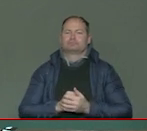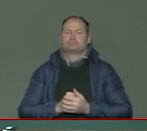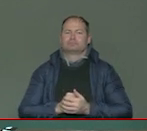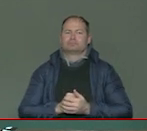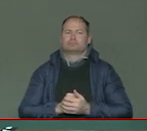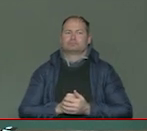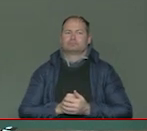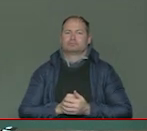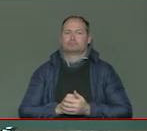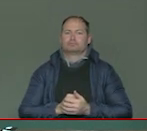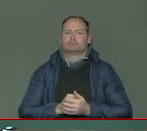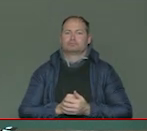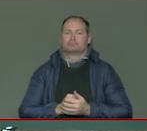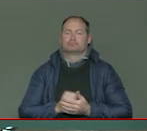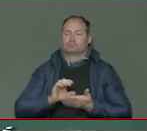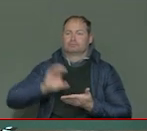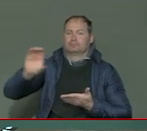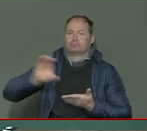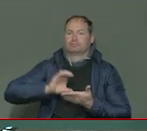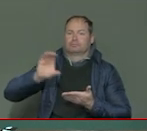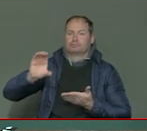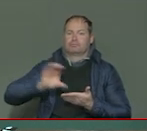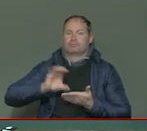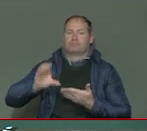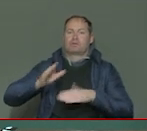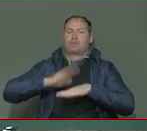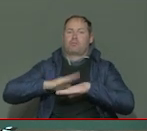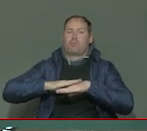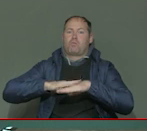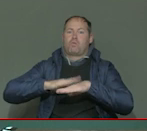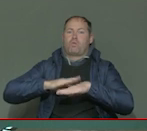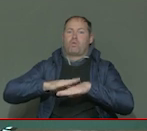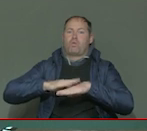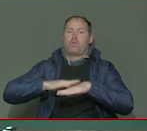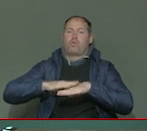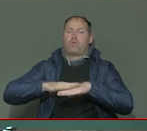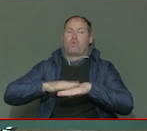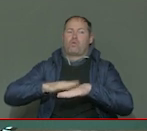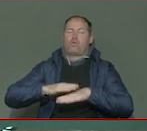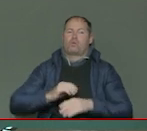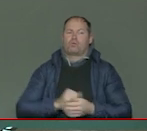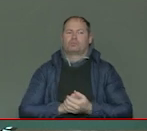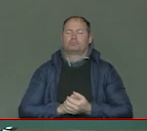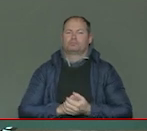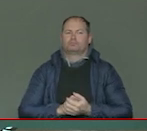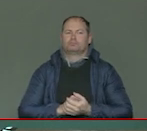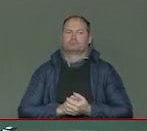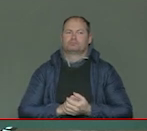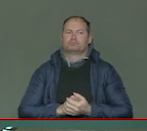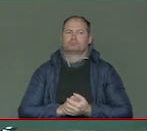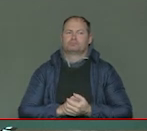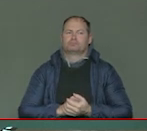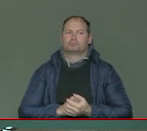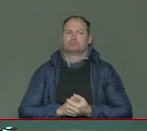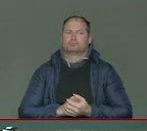regular deposits. If you do it more regularly, they can't be that big. If you look at this one, 12 April